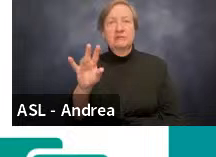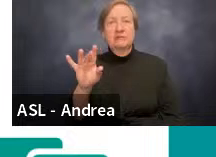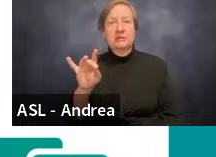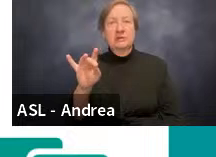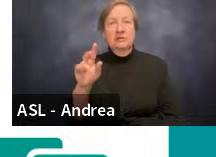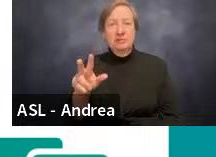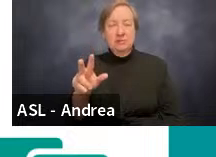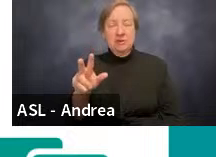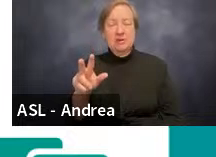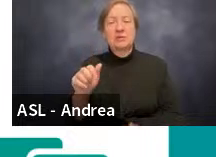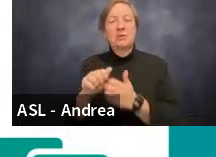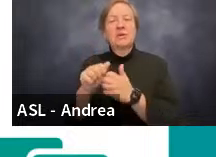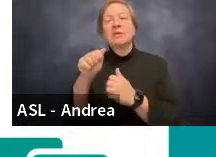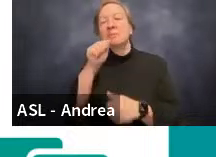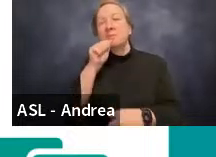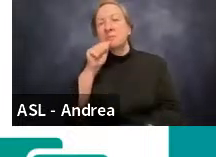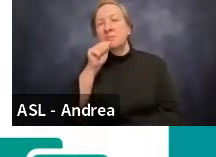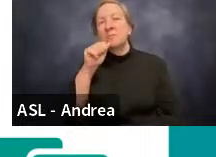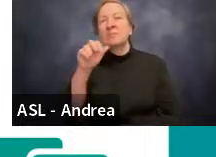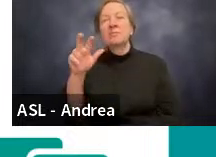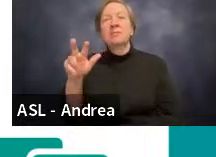823-5803-3783 and passcode